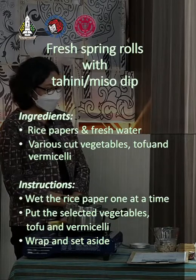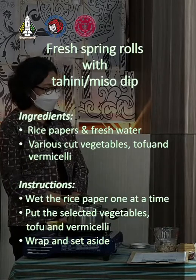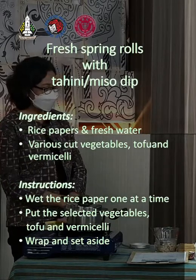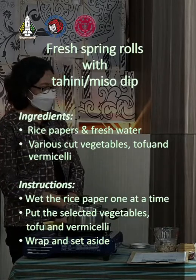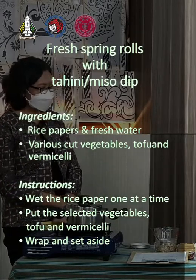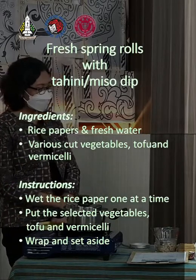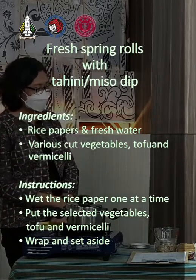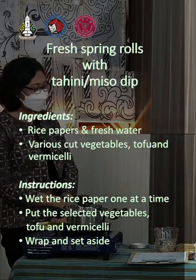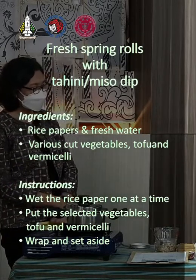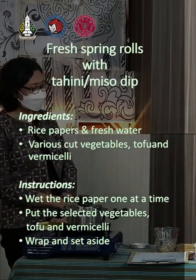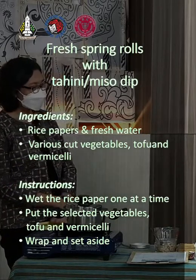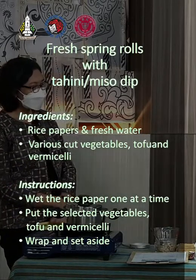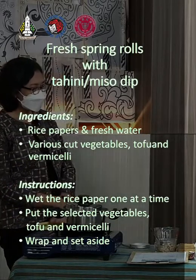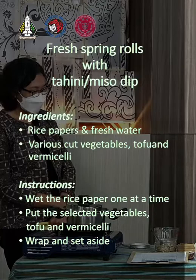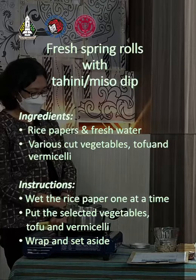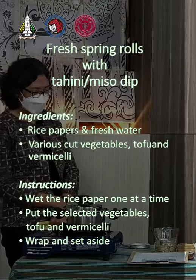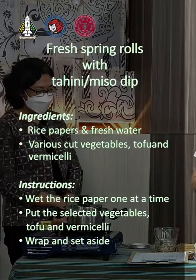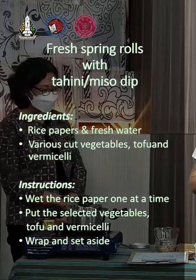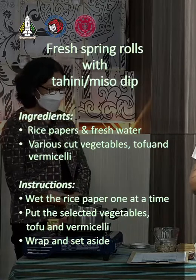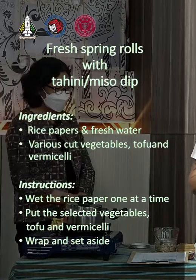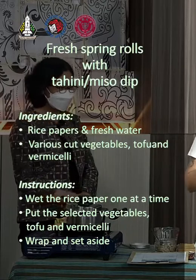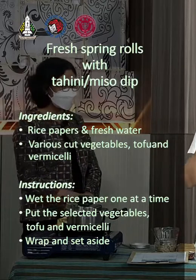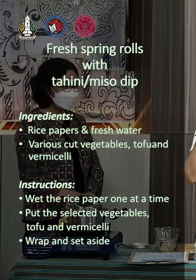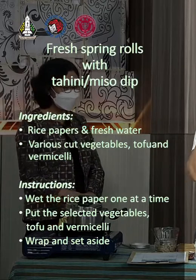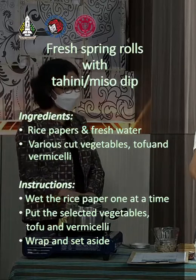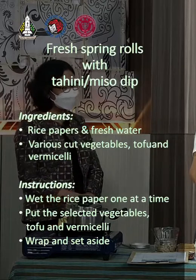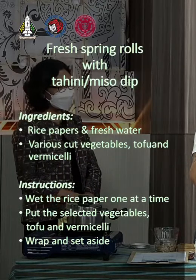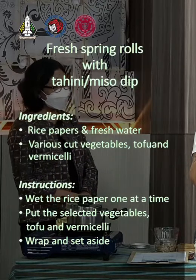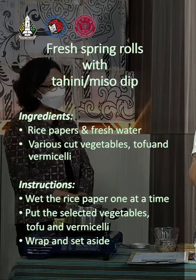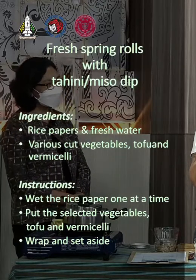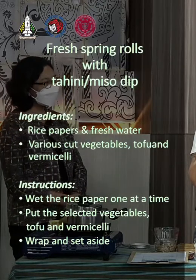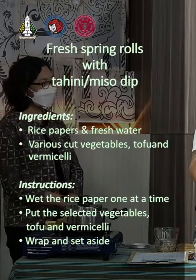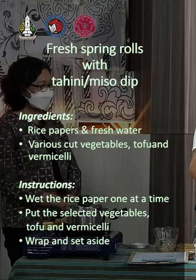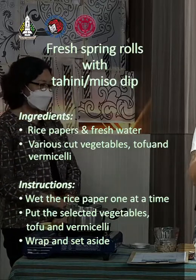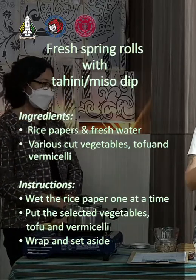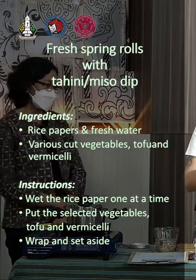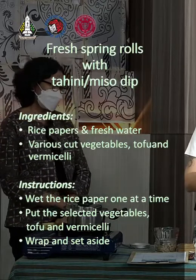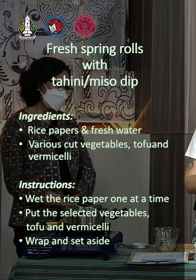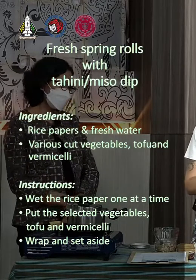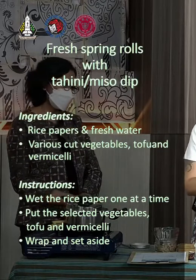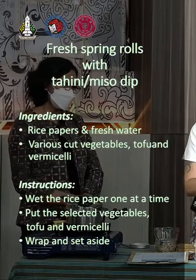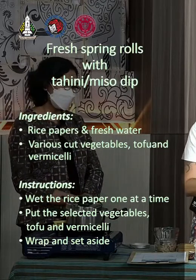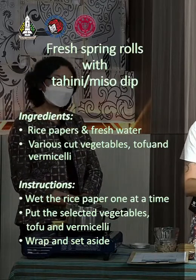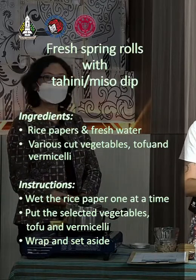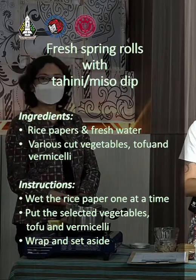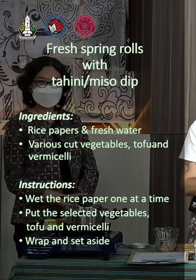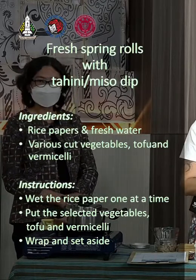miso and tahini dip. Mm-hmm. The recipe